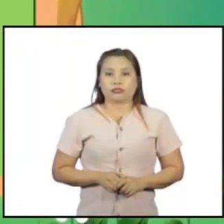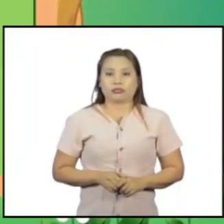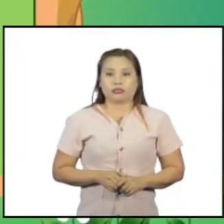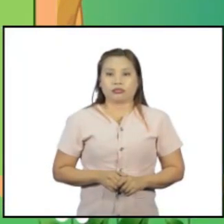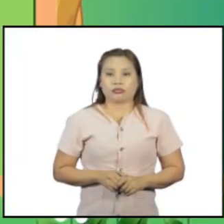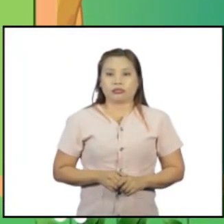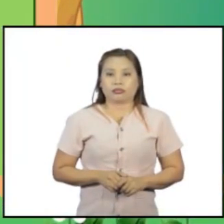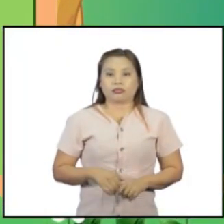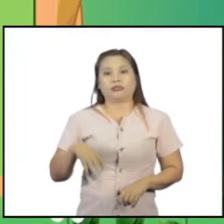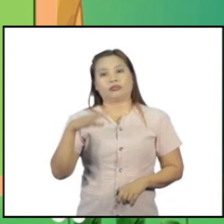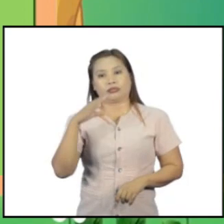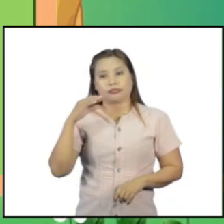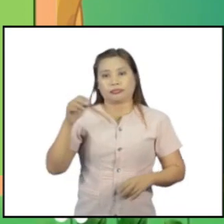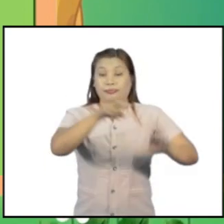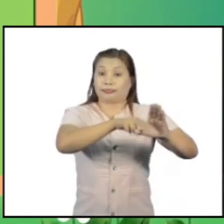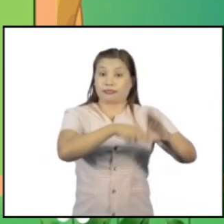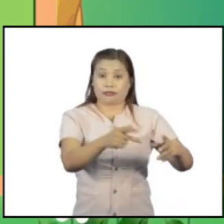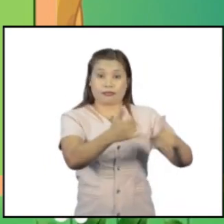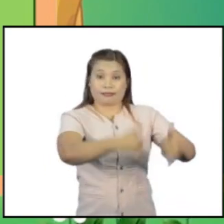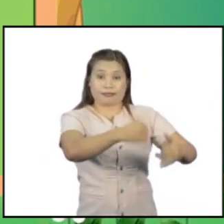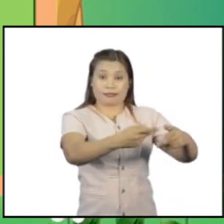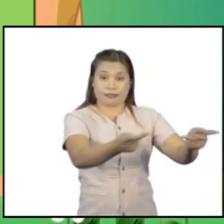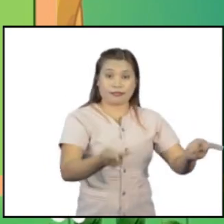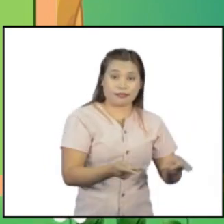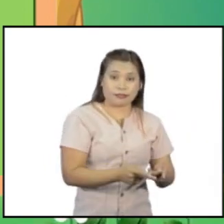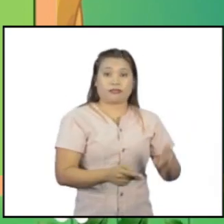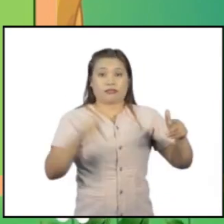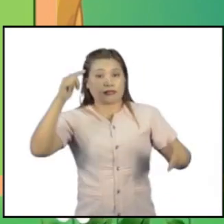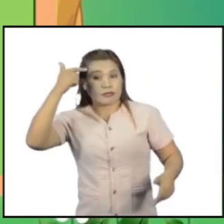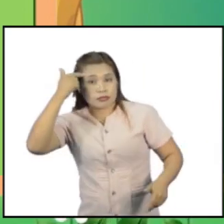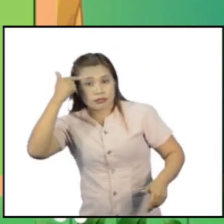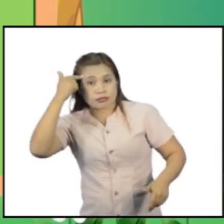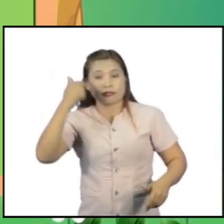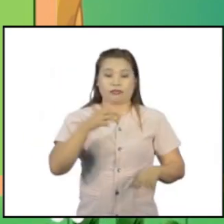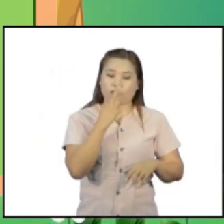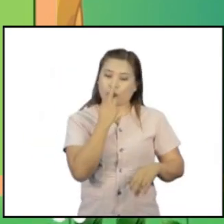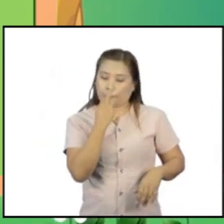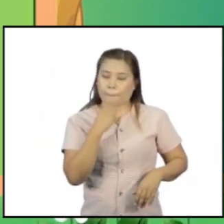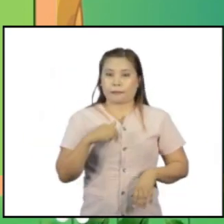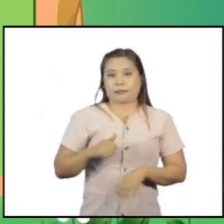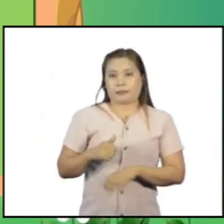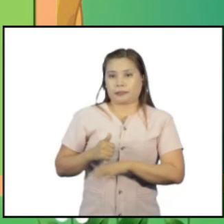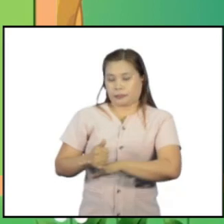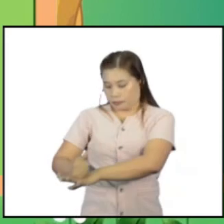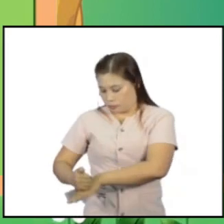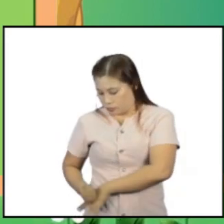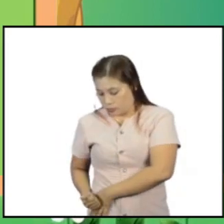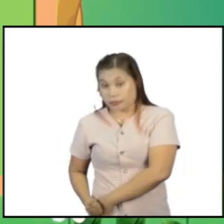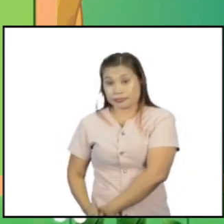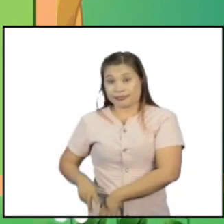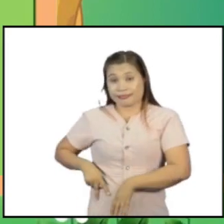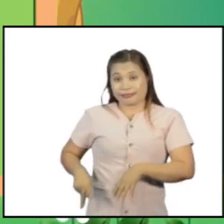While sitting on a bench in the park, Gino was looking at the red ant crawling into his